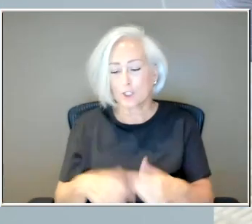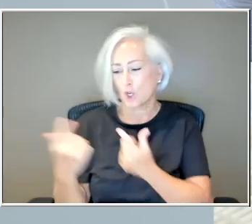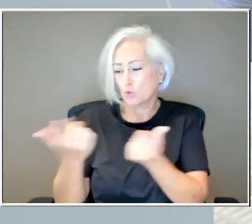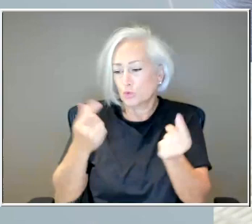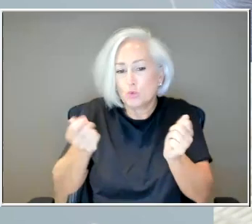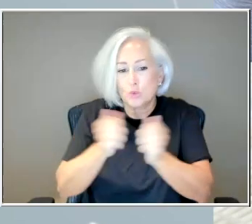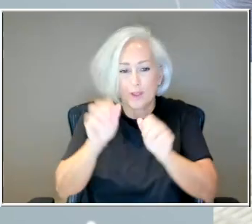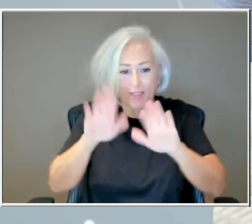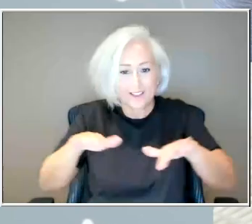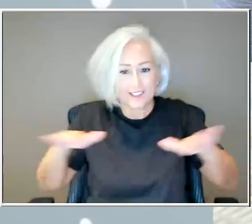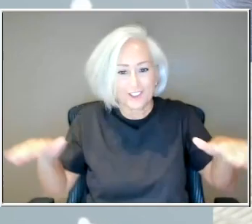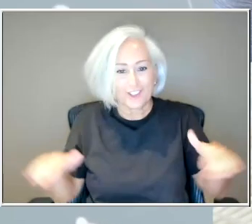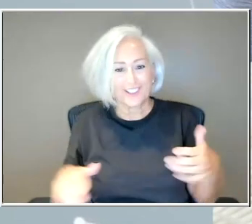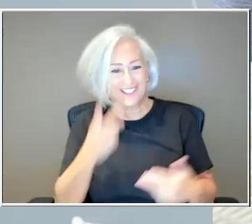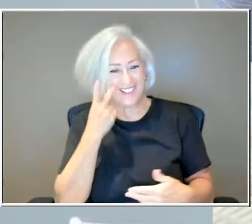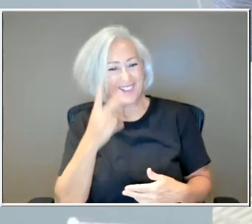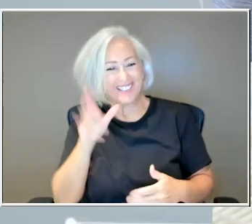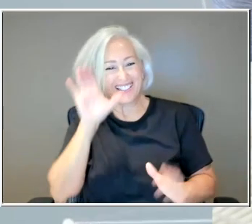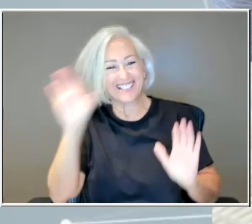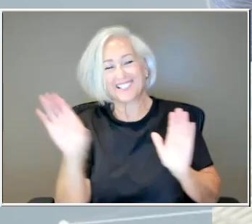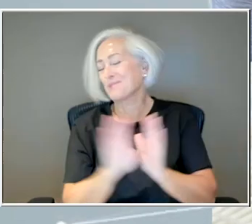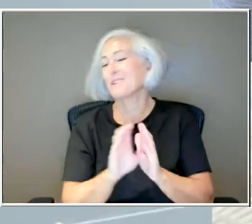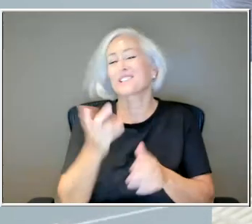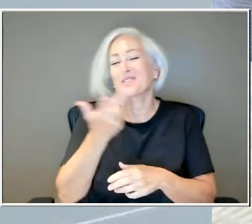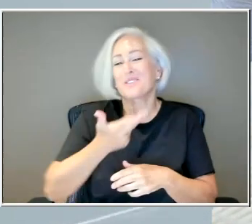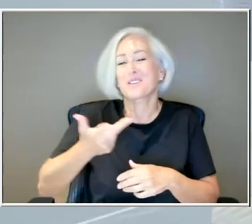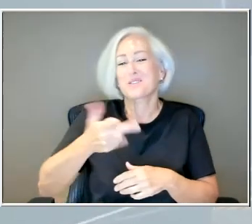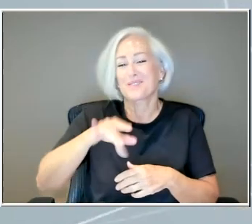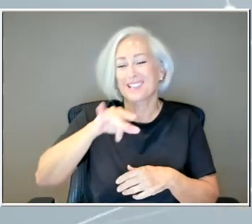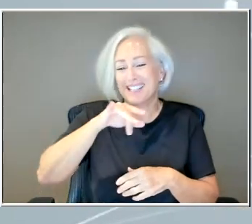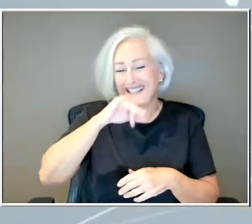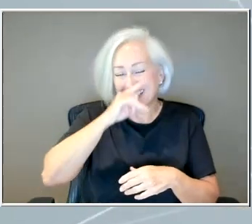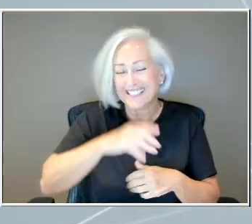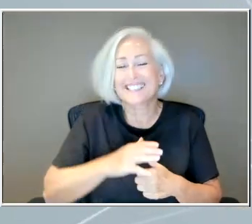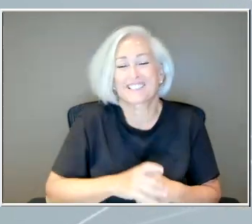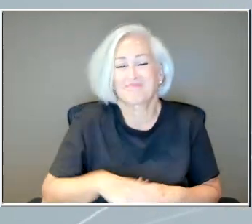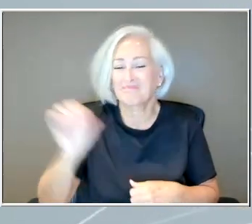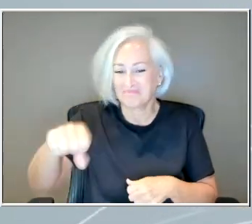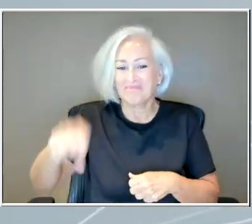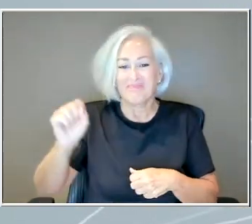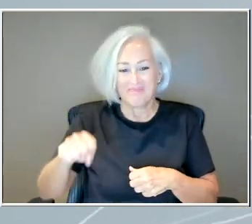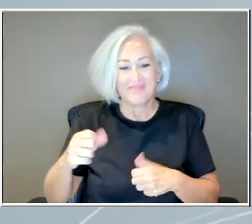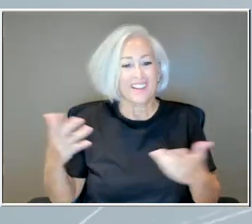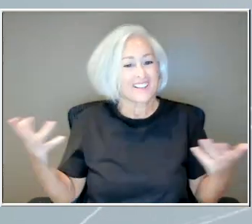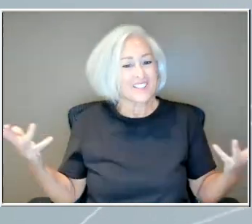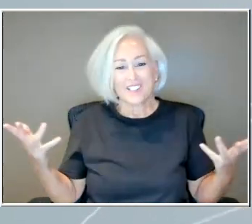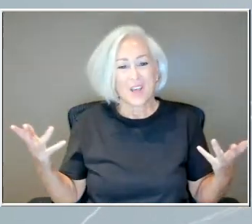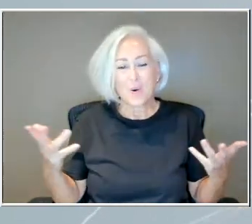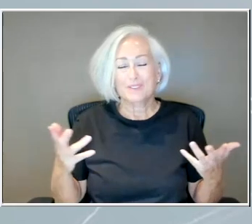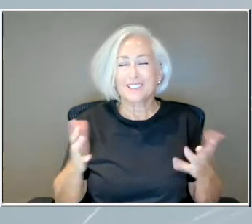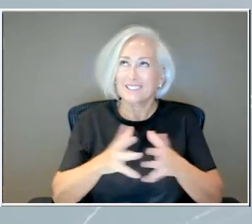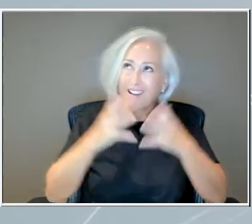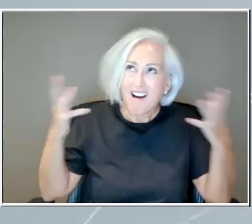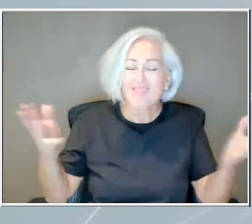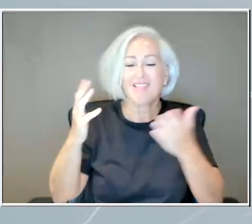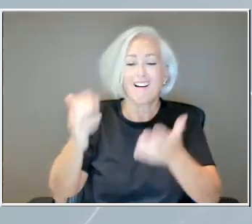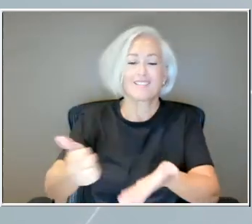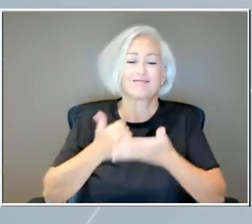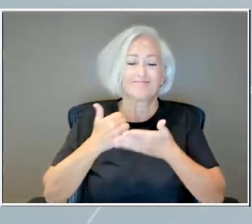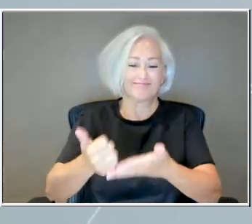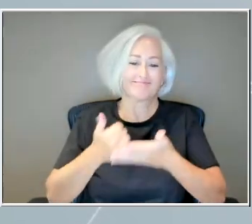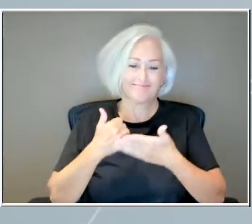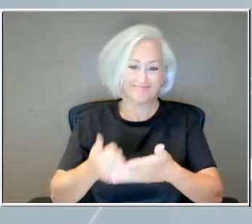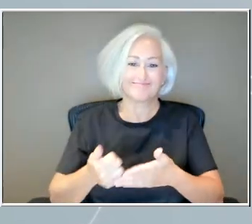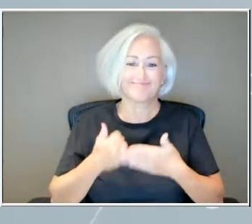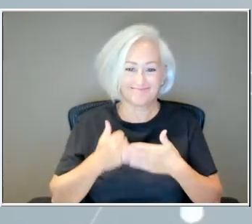Yep, There's Brad. there they are. There Yep. you are. Yep. And yeah, so just a lot of help, a lot of help. Well, and you look